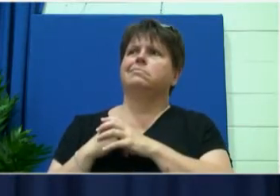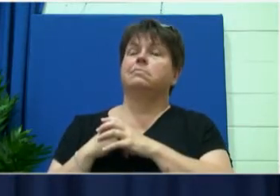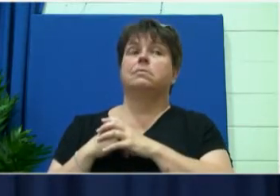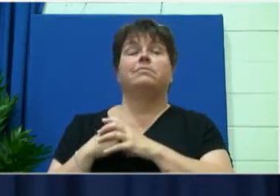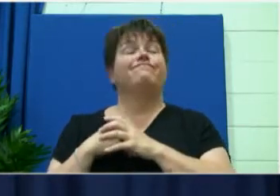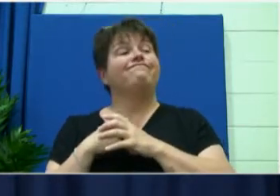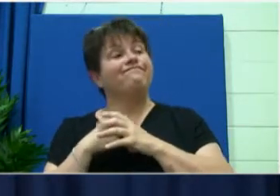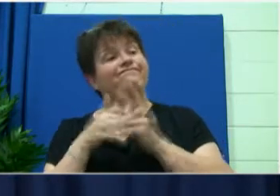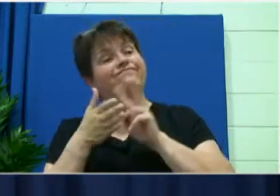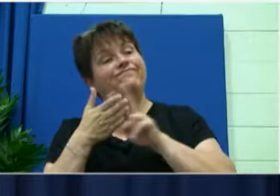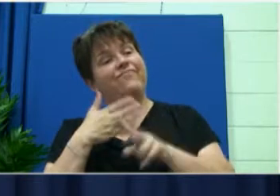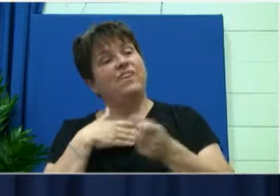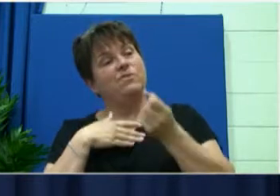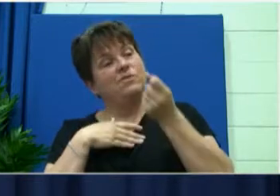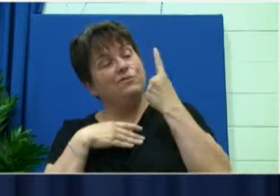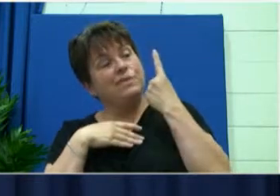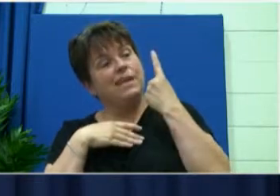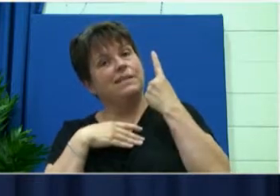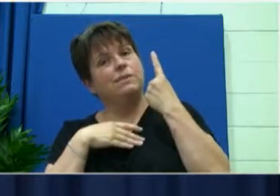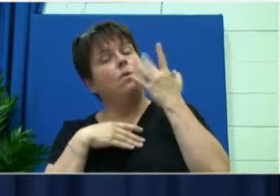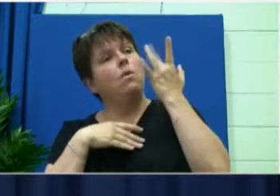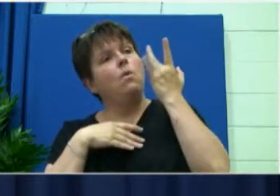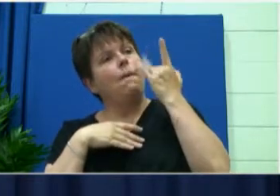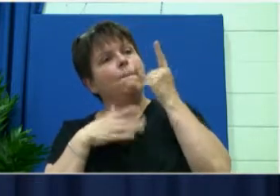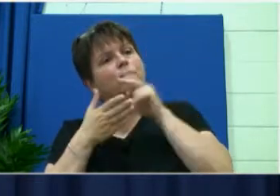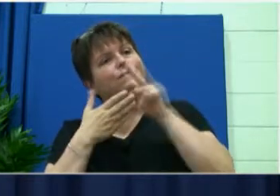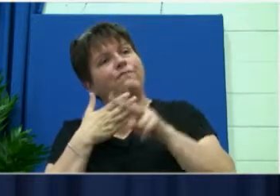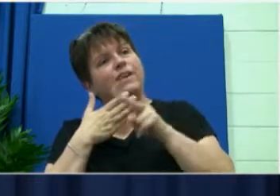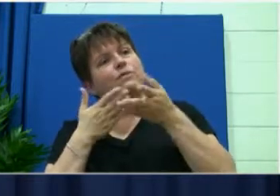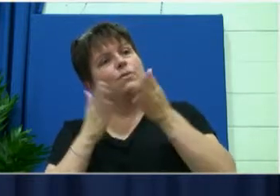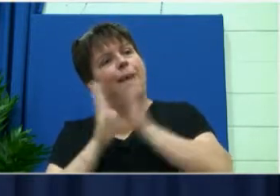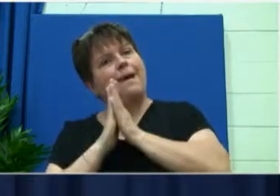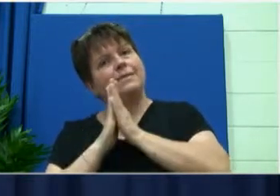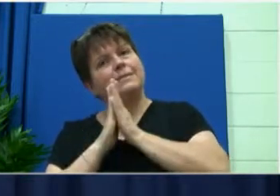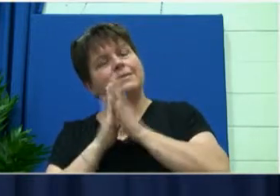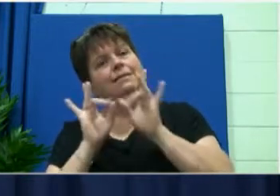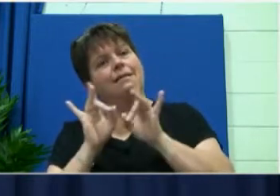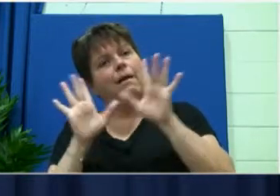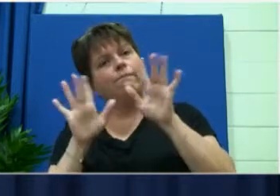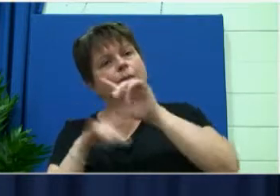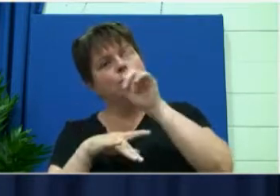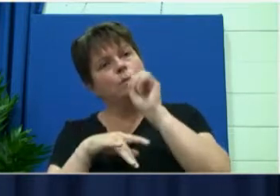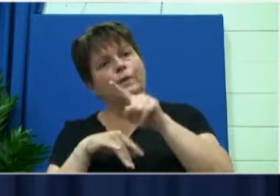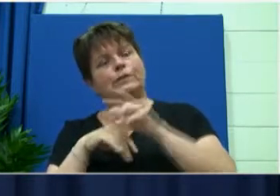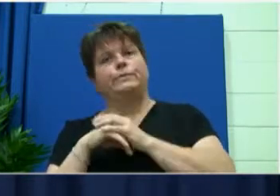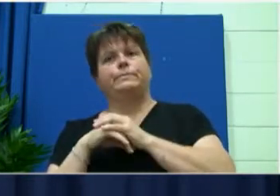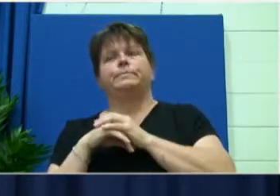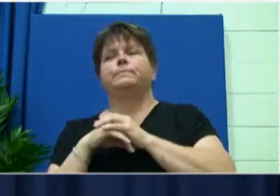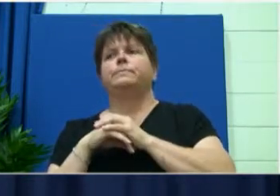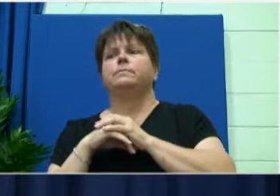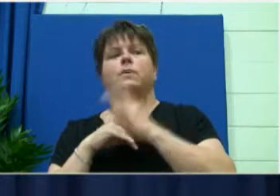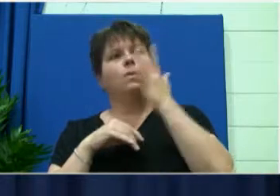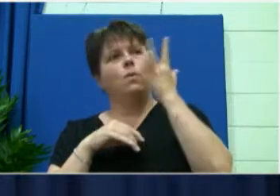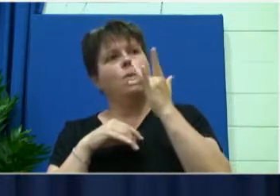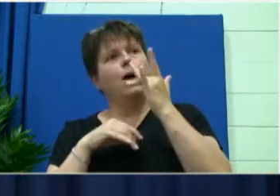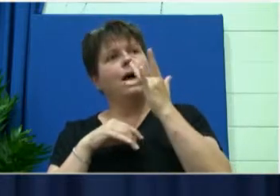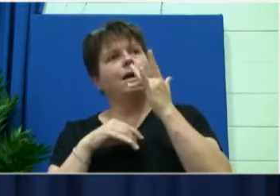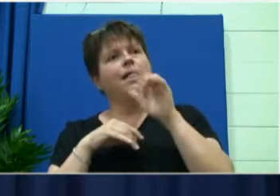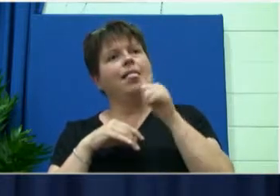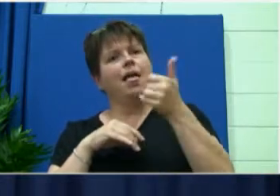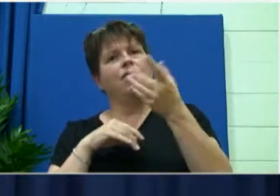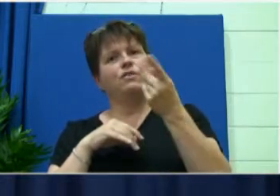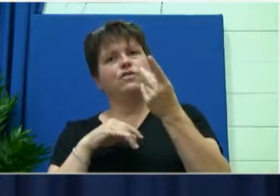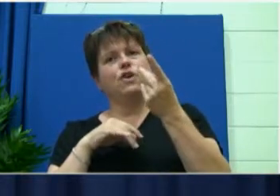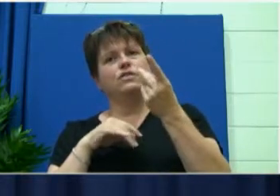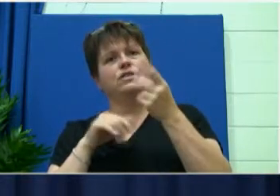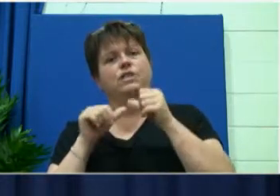You fail to understand because you failed to ask the obvious question. Why didn't the other